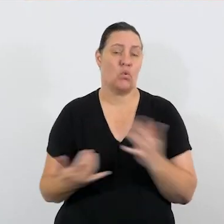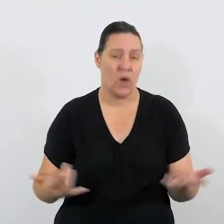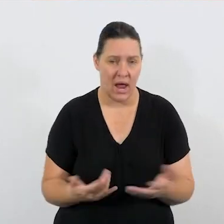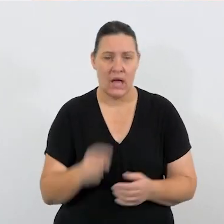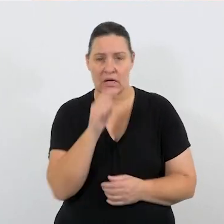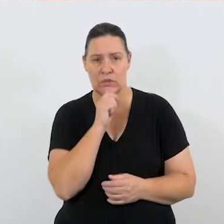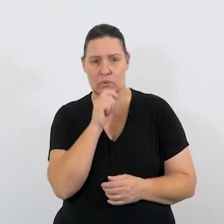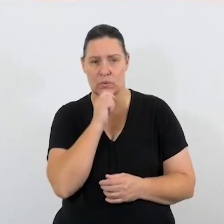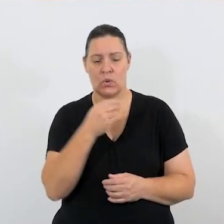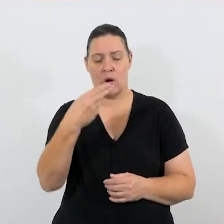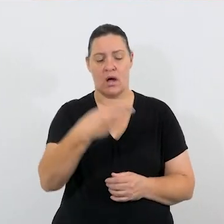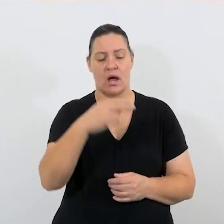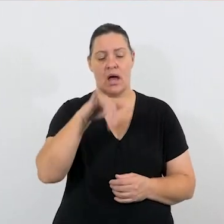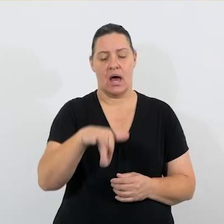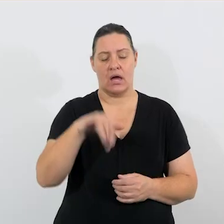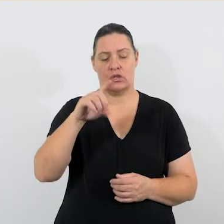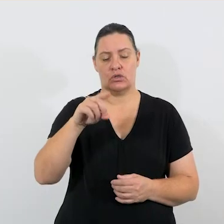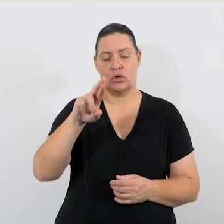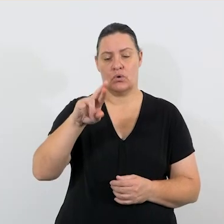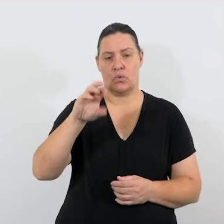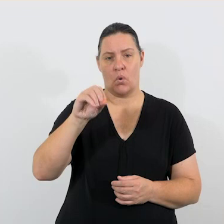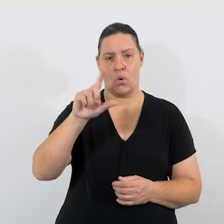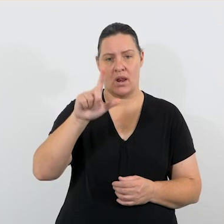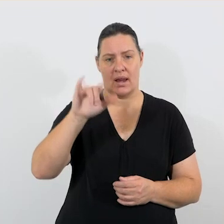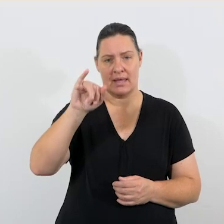country in using hydrolysis,